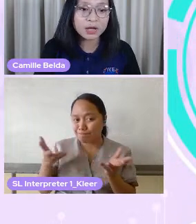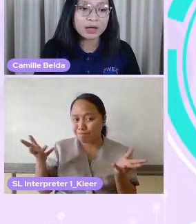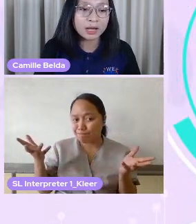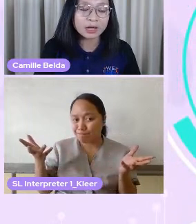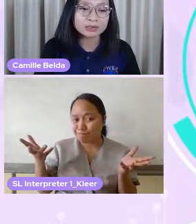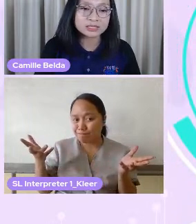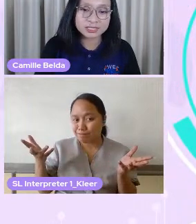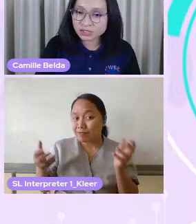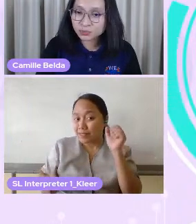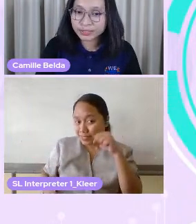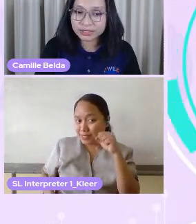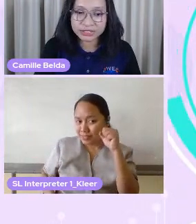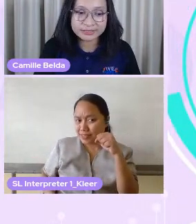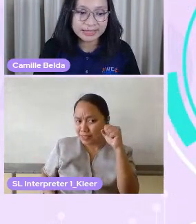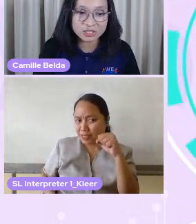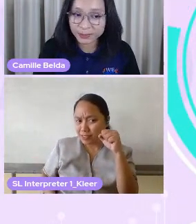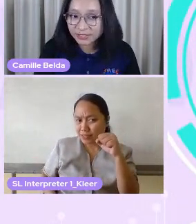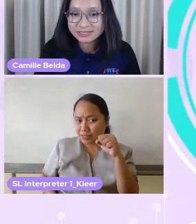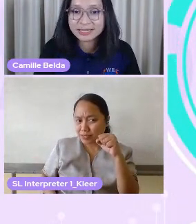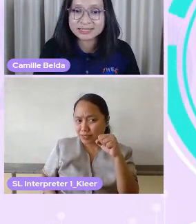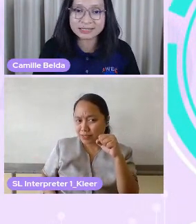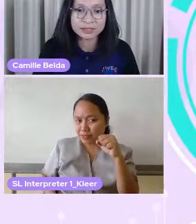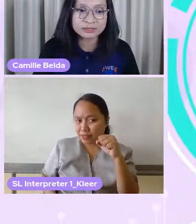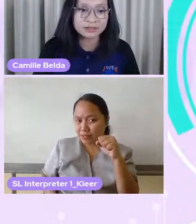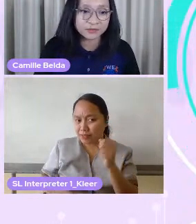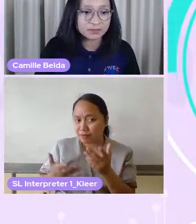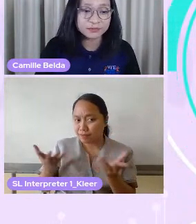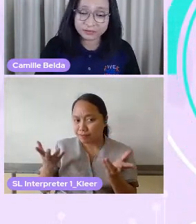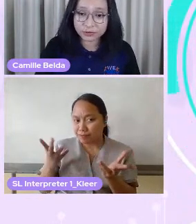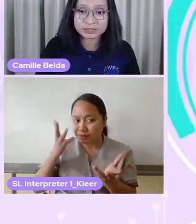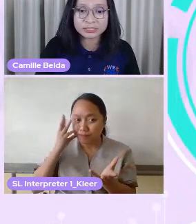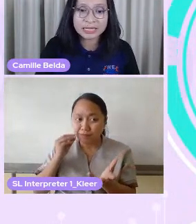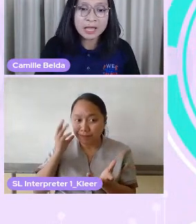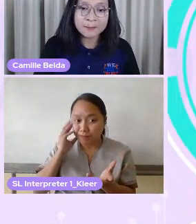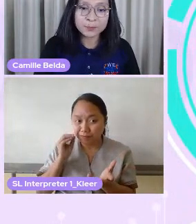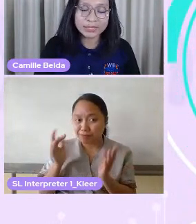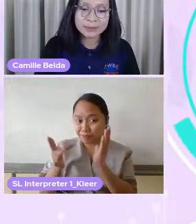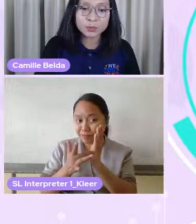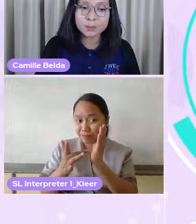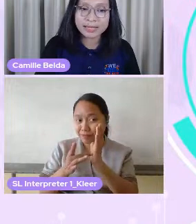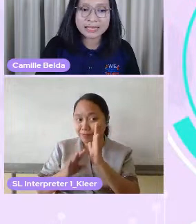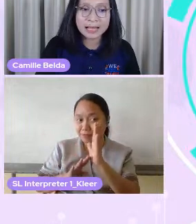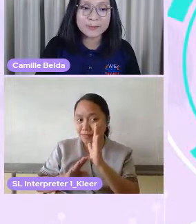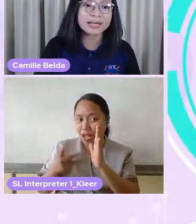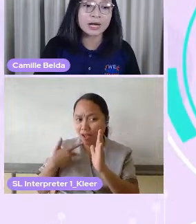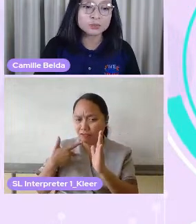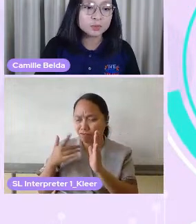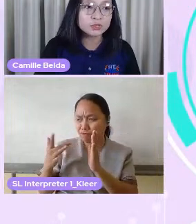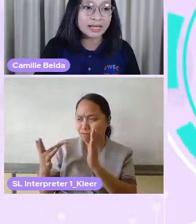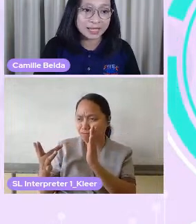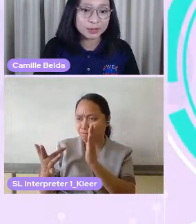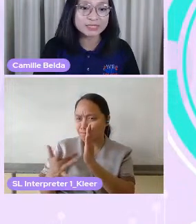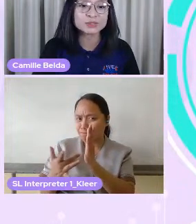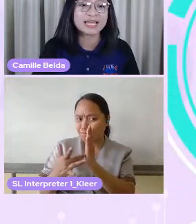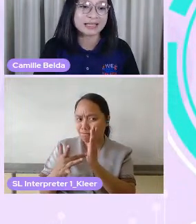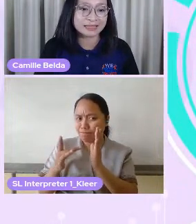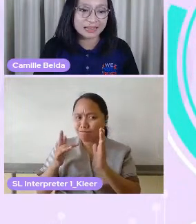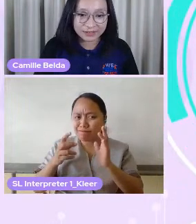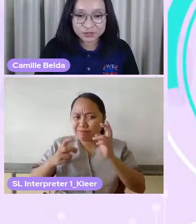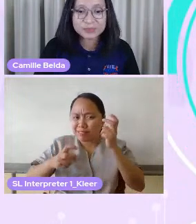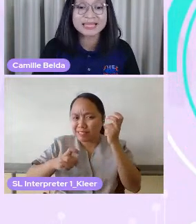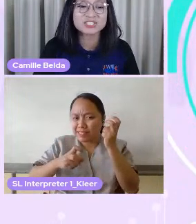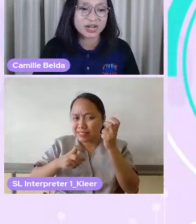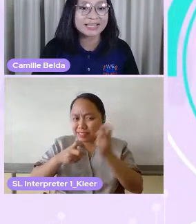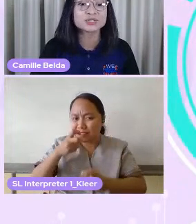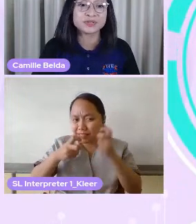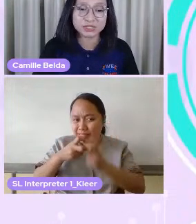Yes po. Since we're currently experiencing a technical difficulty, pwede po ba na mag-out po muna kayo dito sa ating